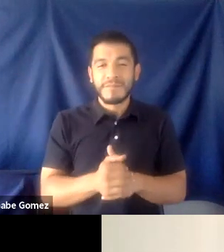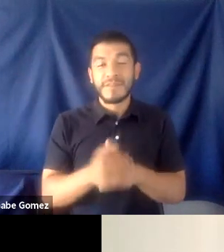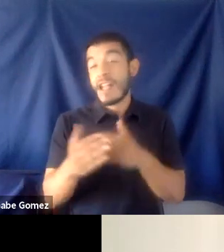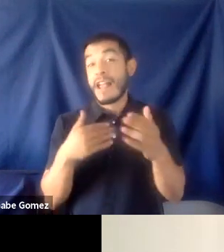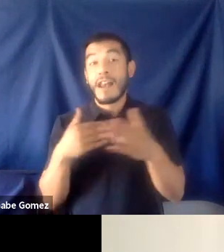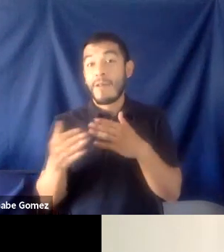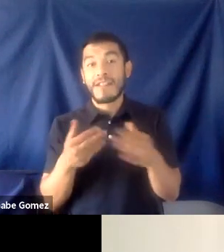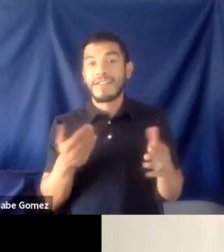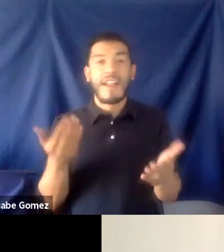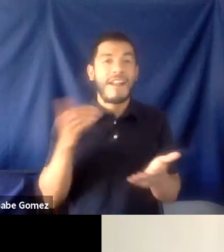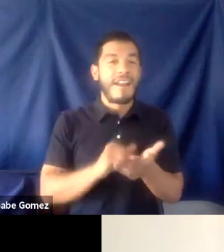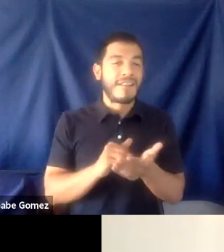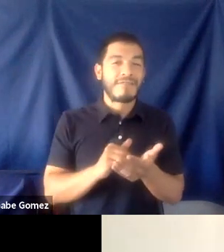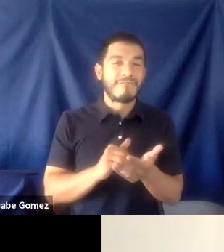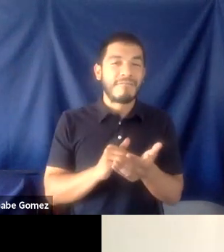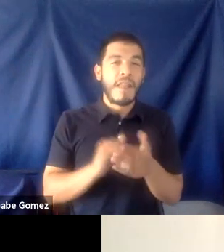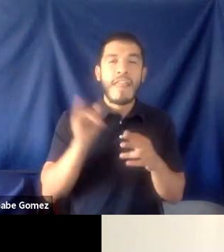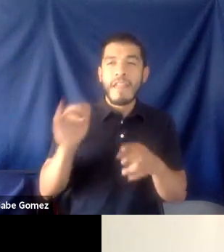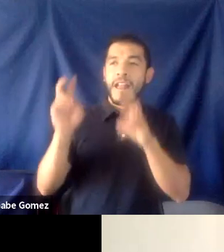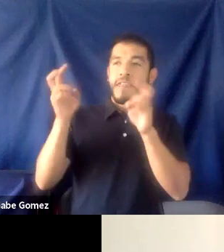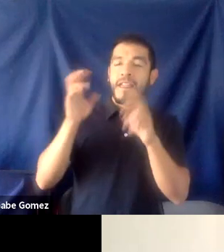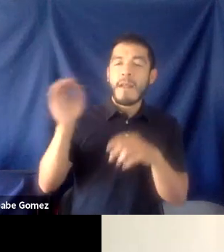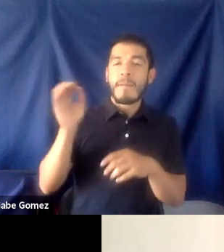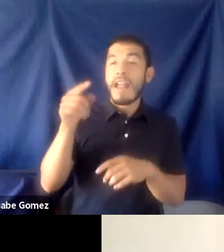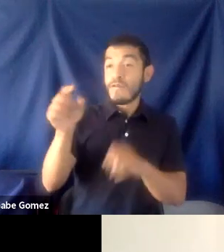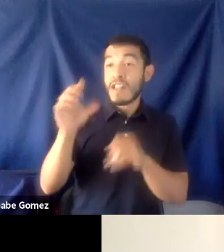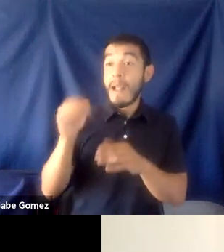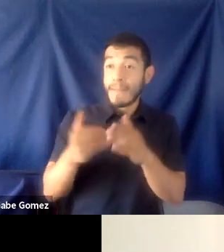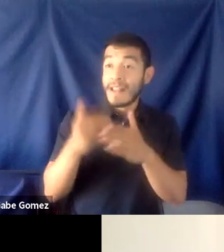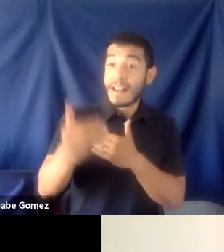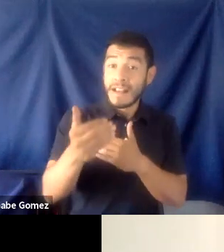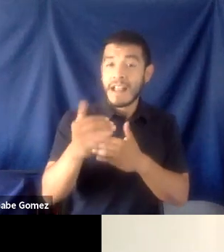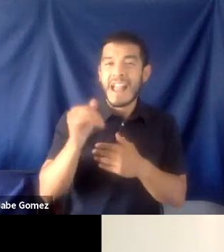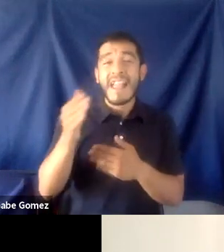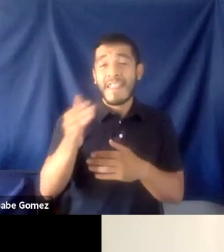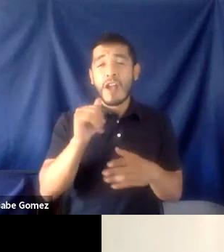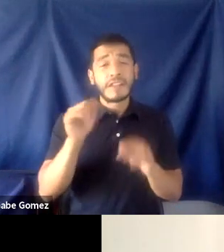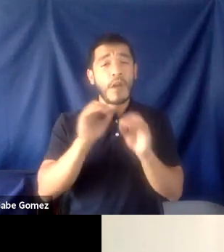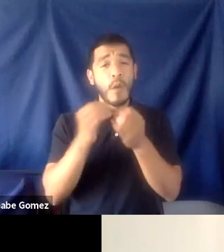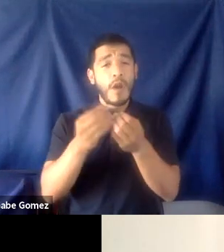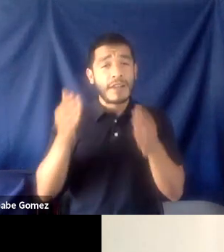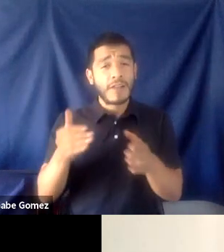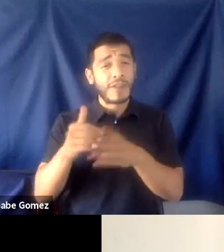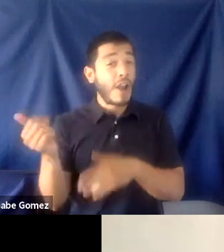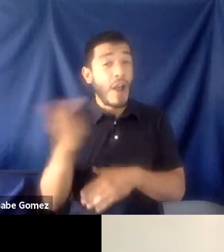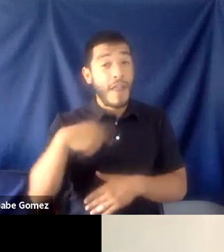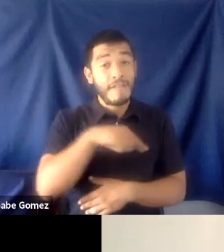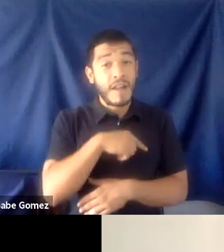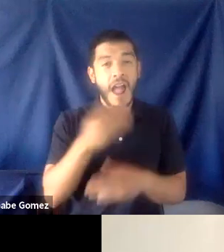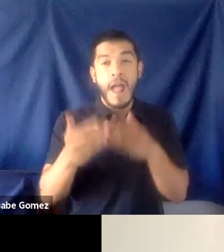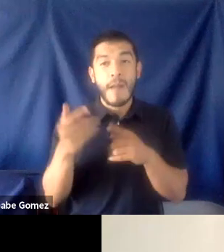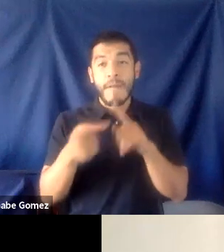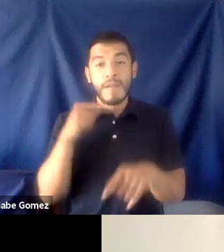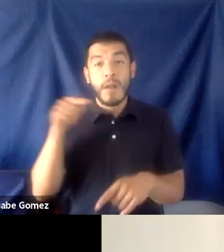it's again the theme of And She Could Be Next is there's an organizer in all of us, and so maybe from